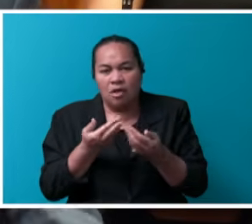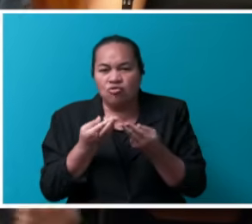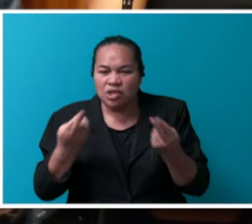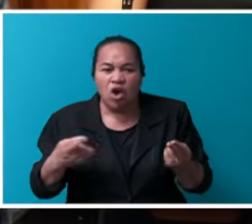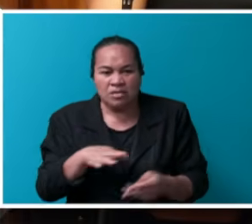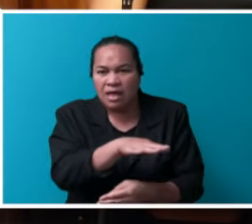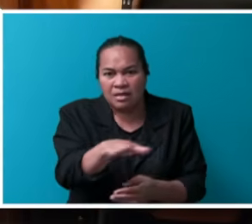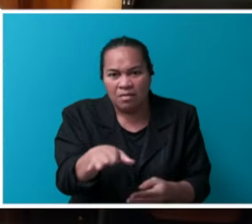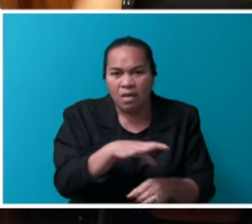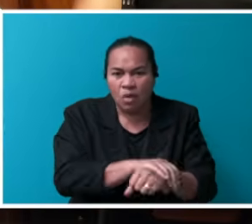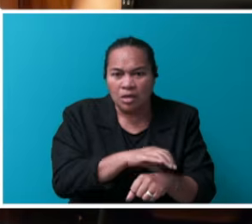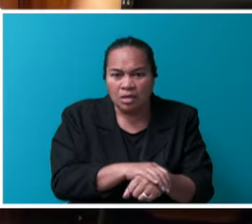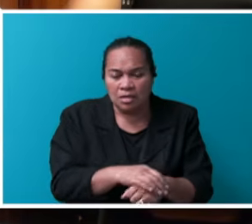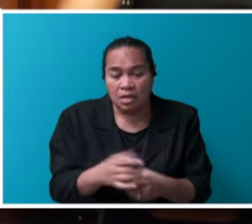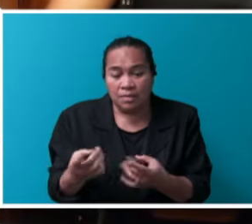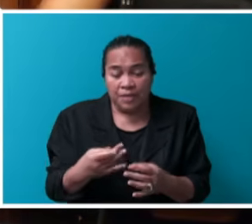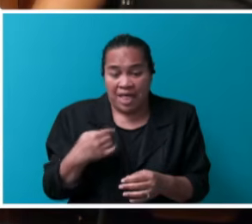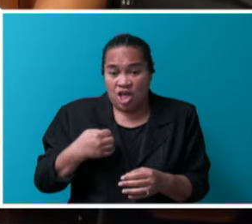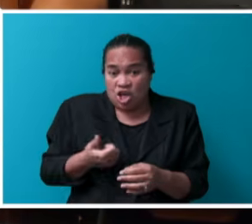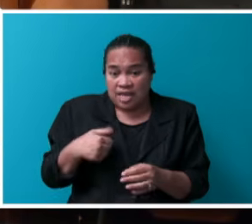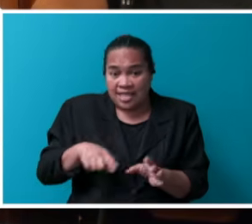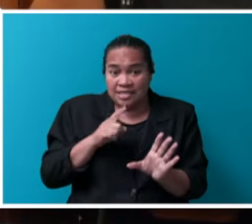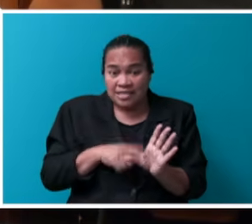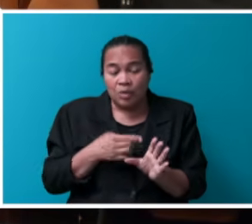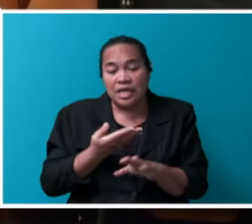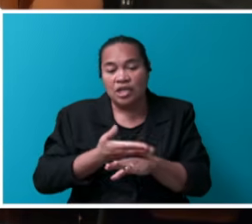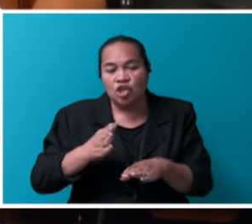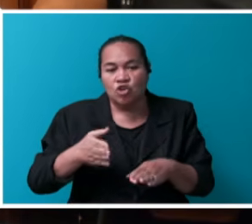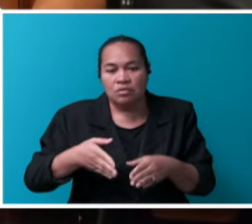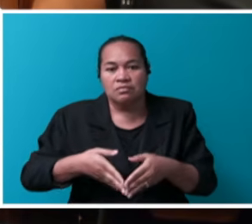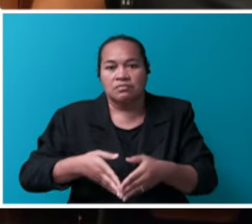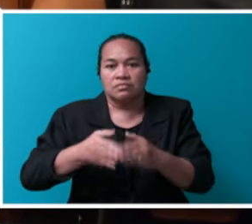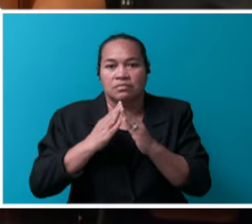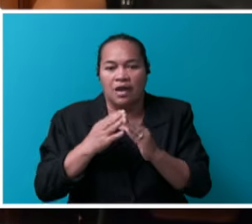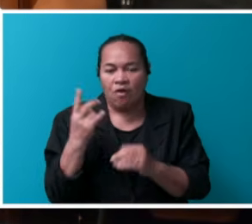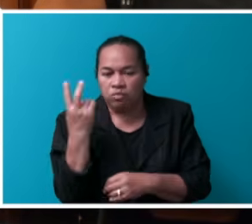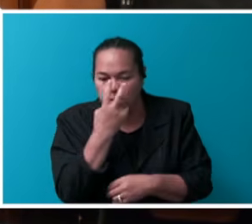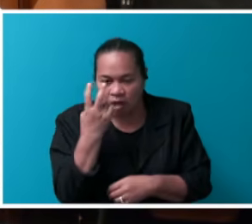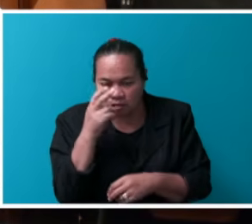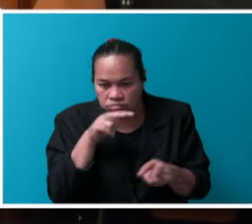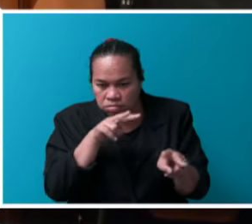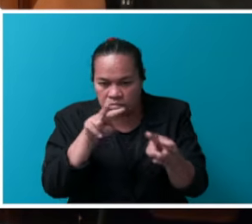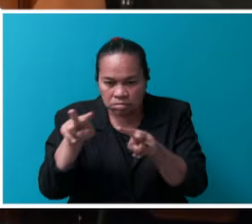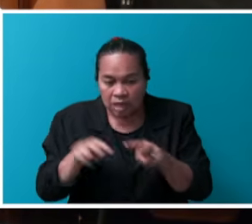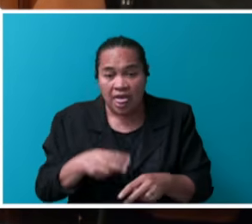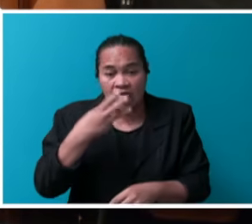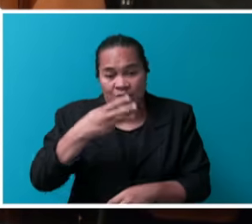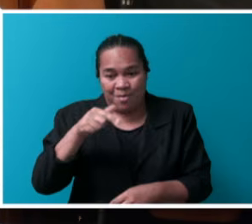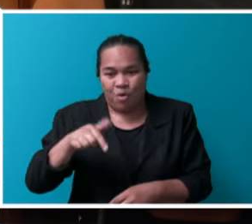prepared. Early this year, government established the new Ministry of Policing, which is provided a budget of $3.8 million in